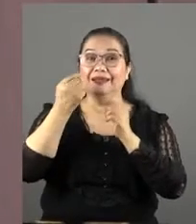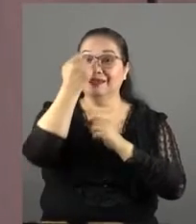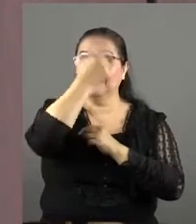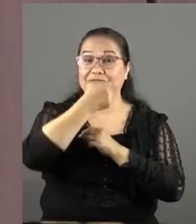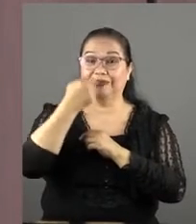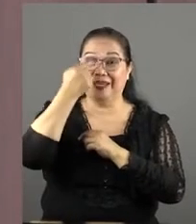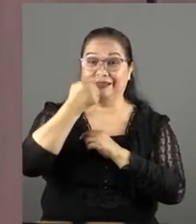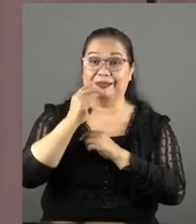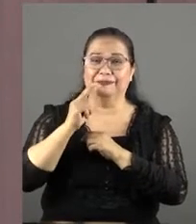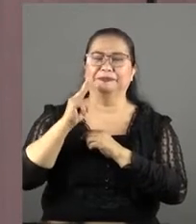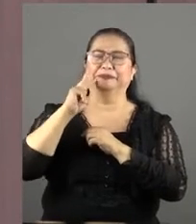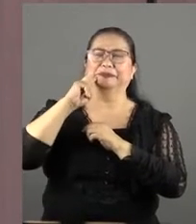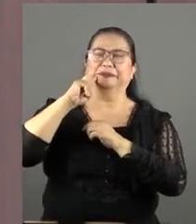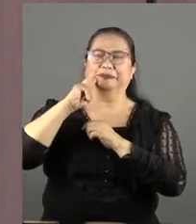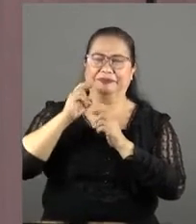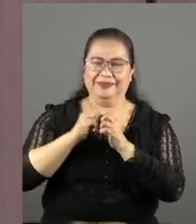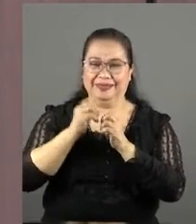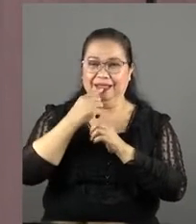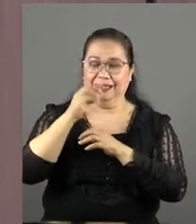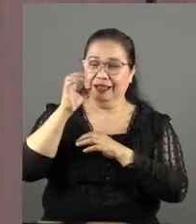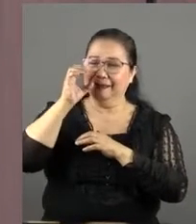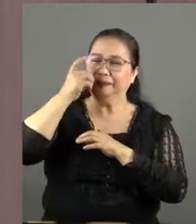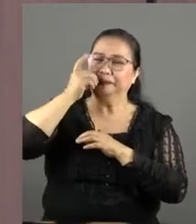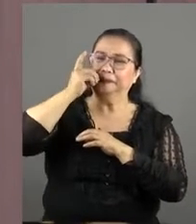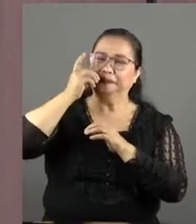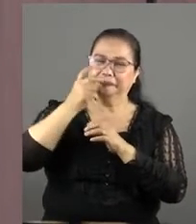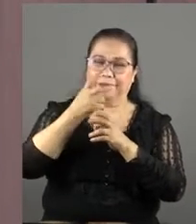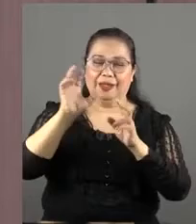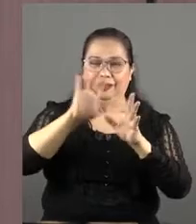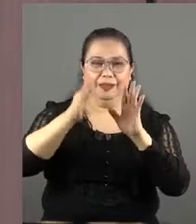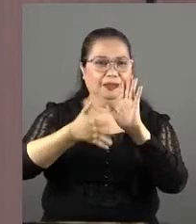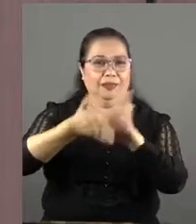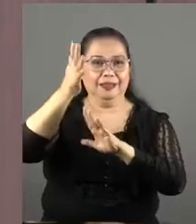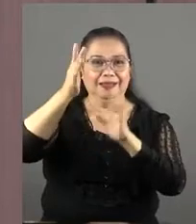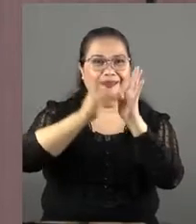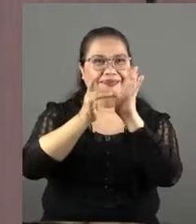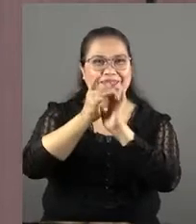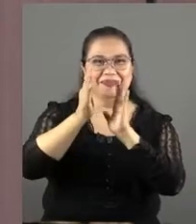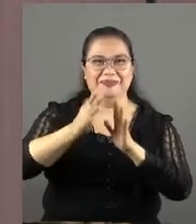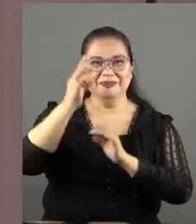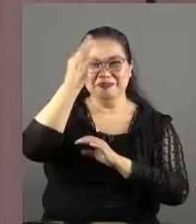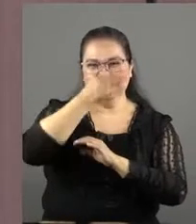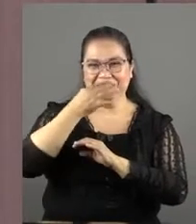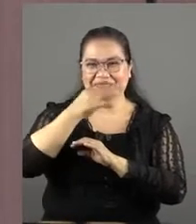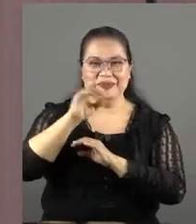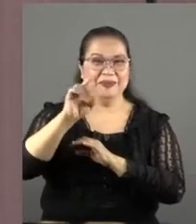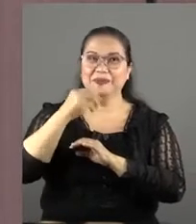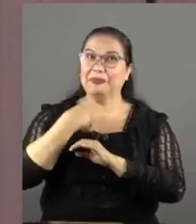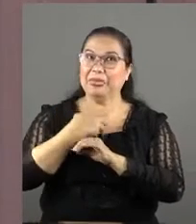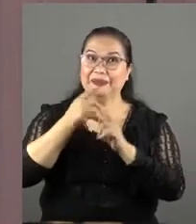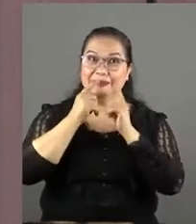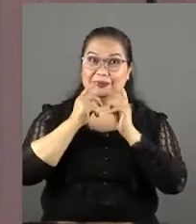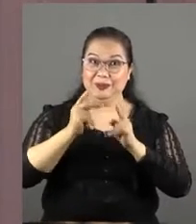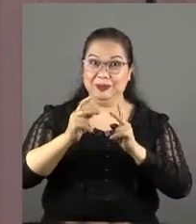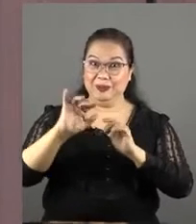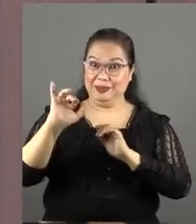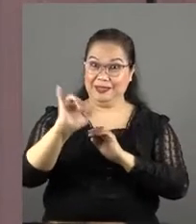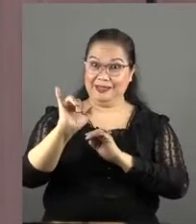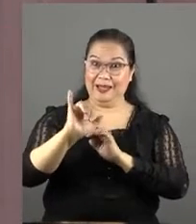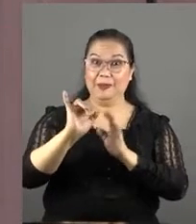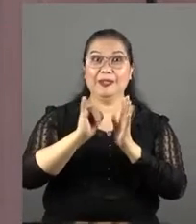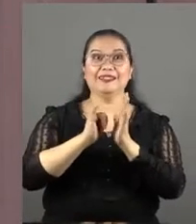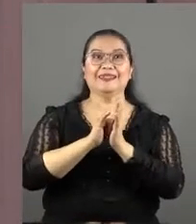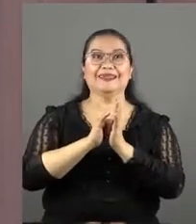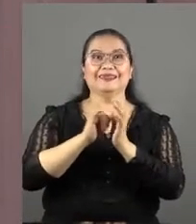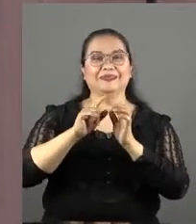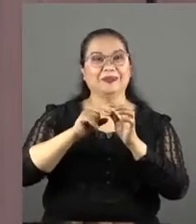that? I hope no Christian ever wins that. Because we're not supposed to look like that.